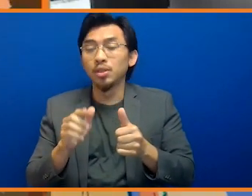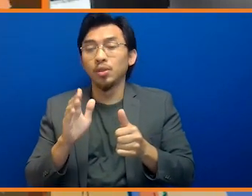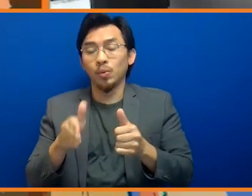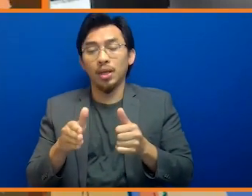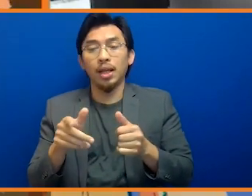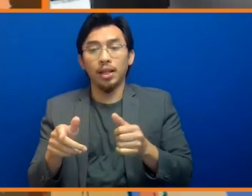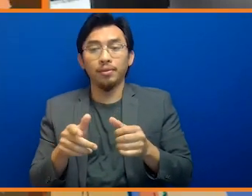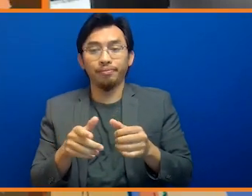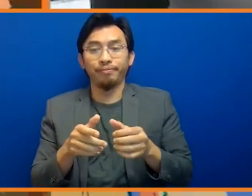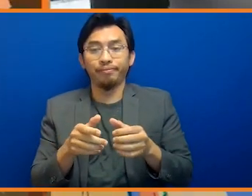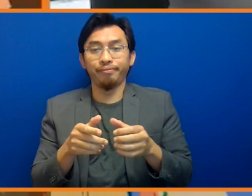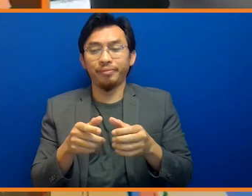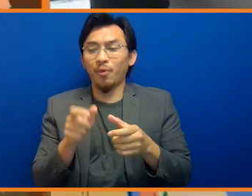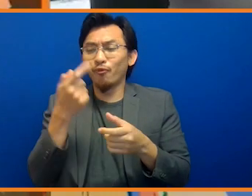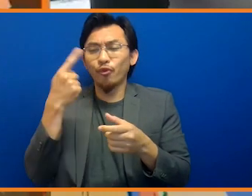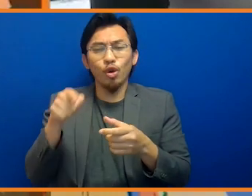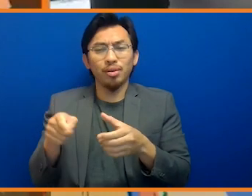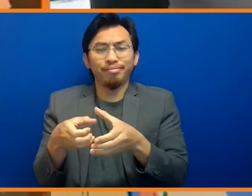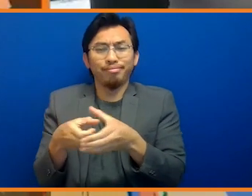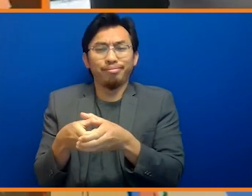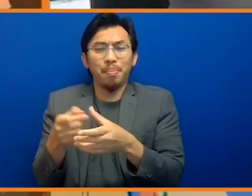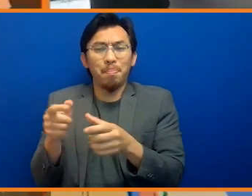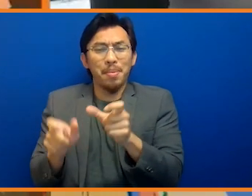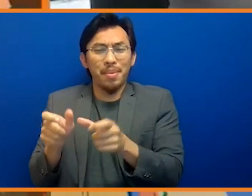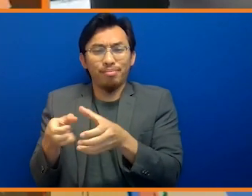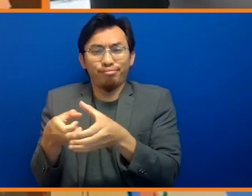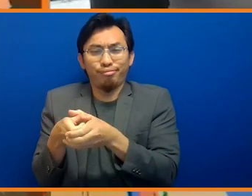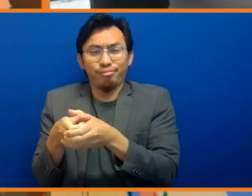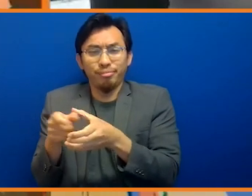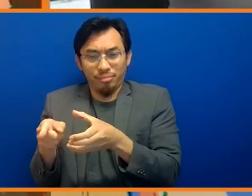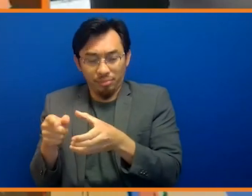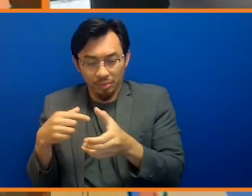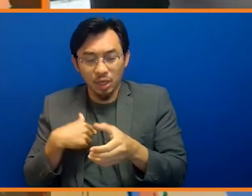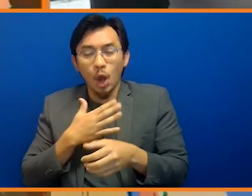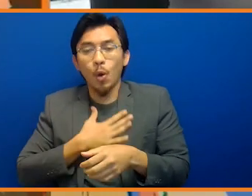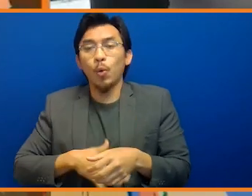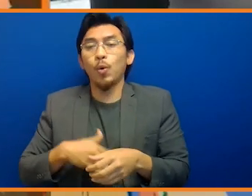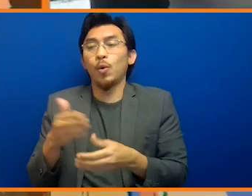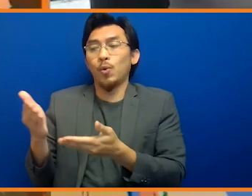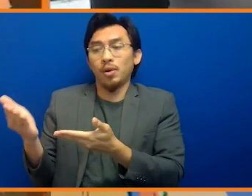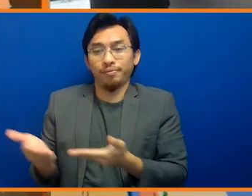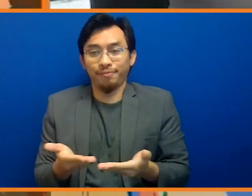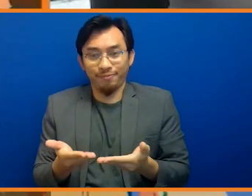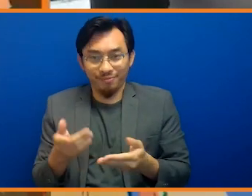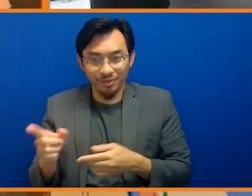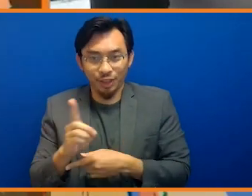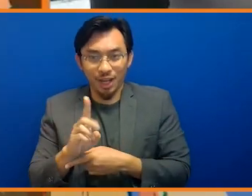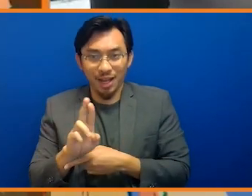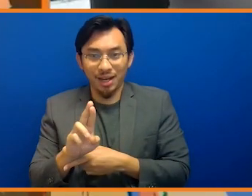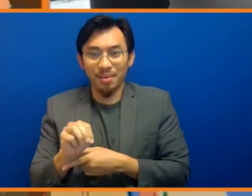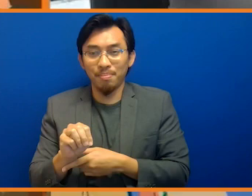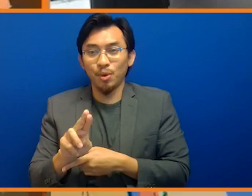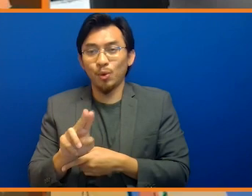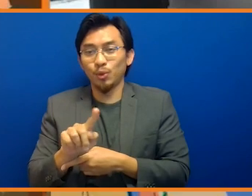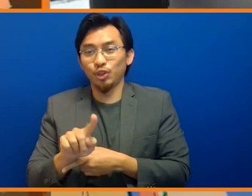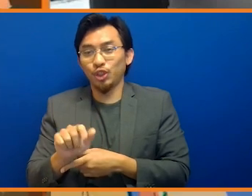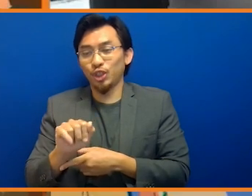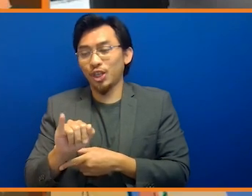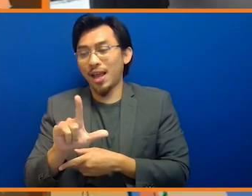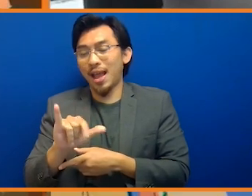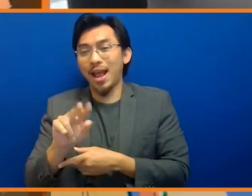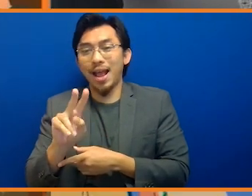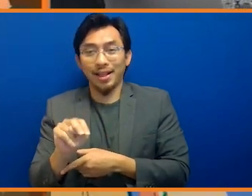the marginalized group. So without further ado, I would like to welcome Dr. Muzailin to present. Please, Dr.